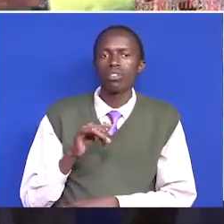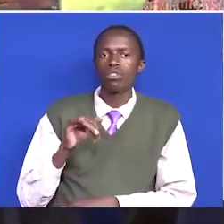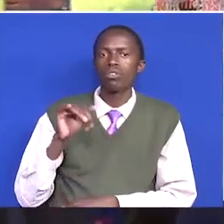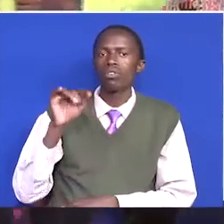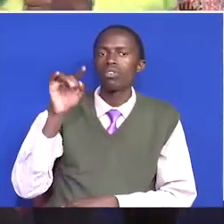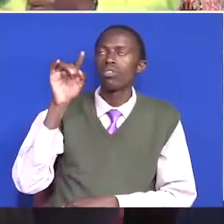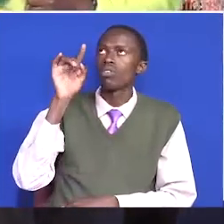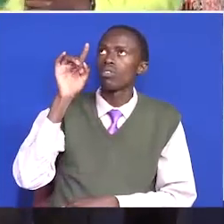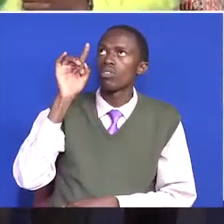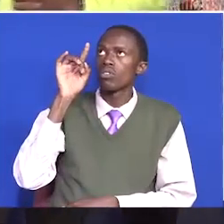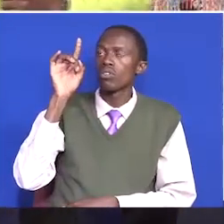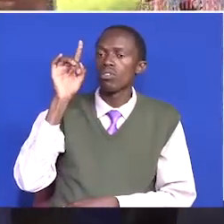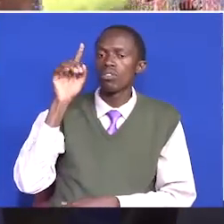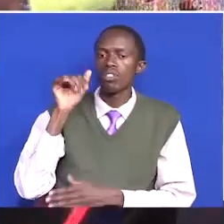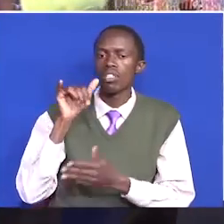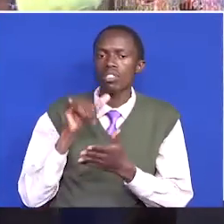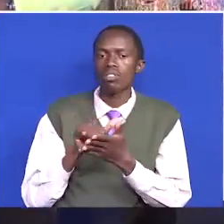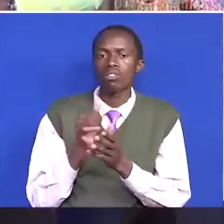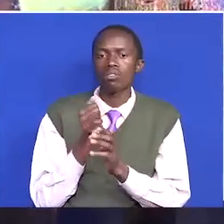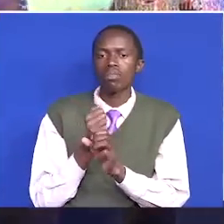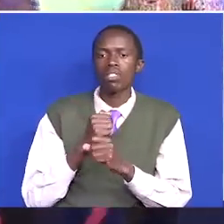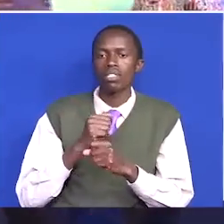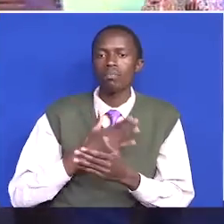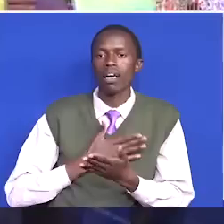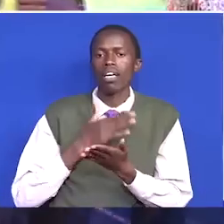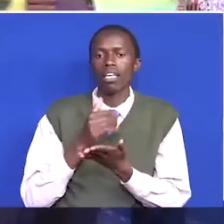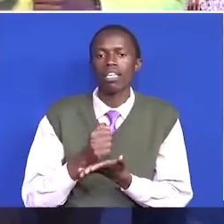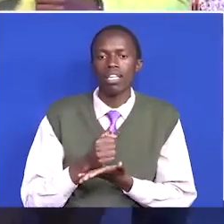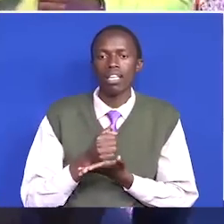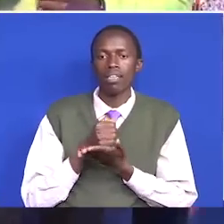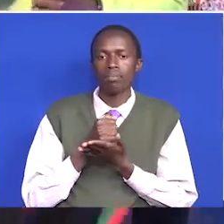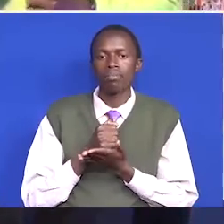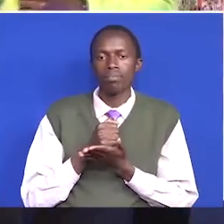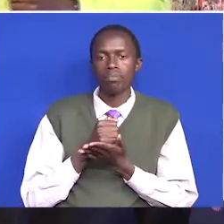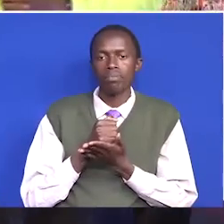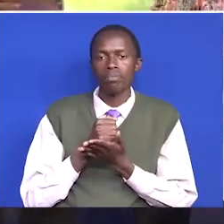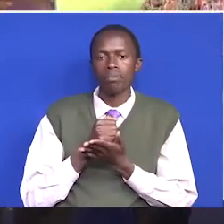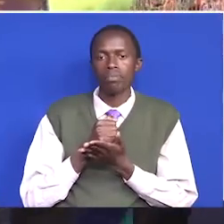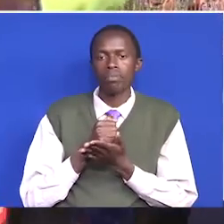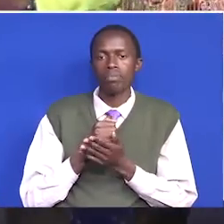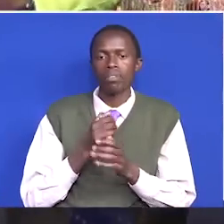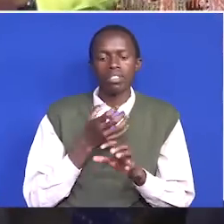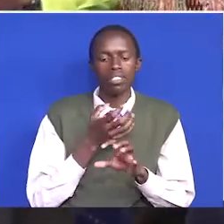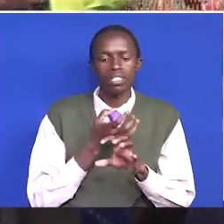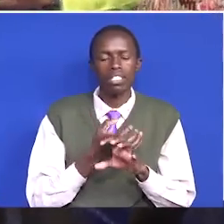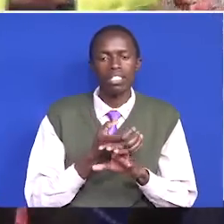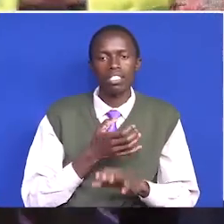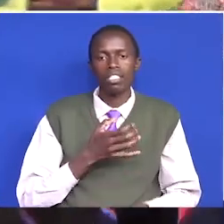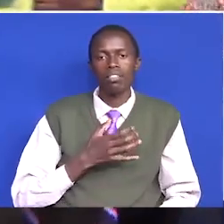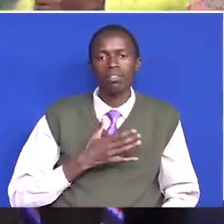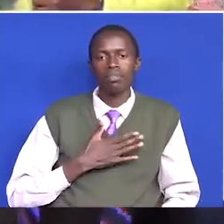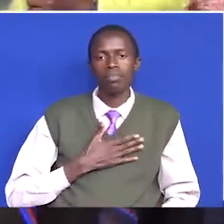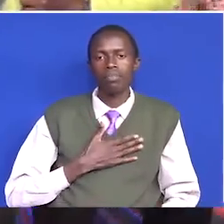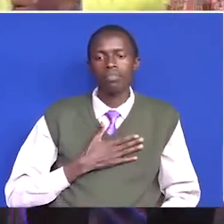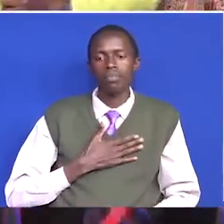Ebeneza, uwe msingi wangu, oh, jiwe langu